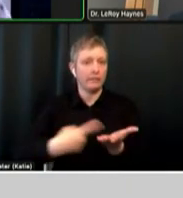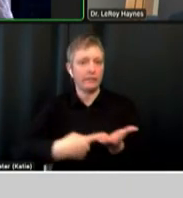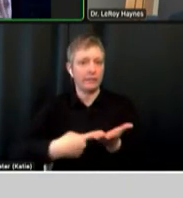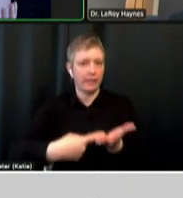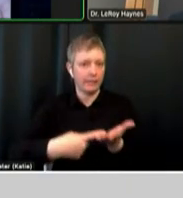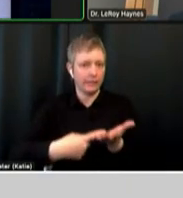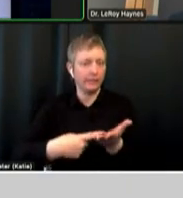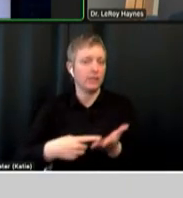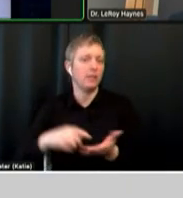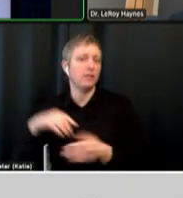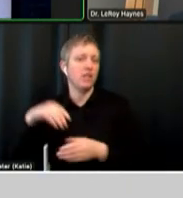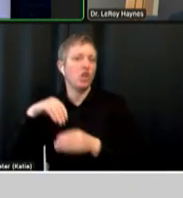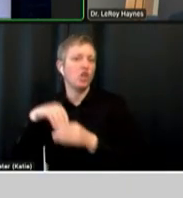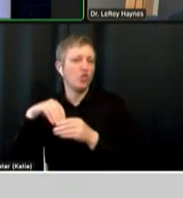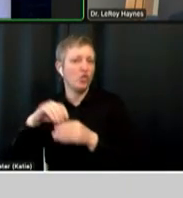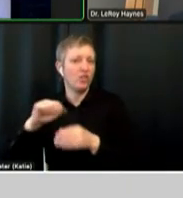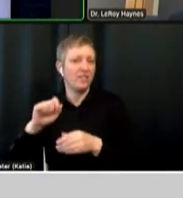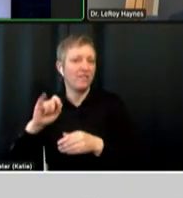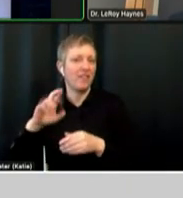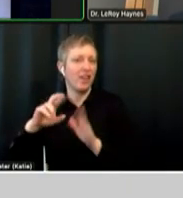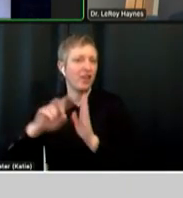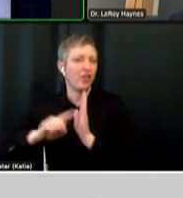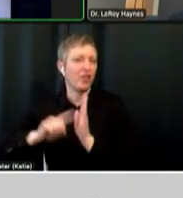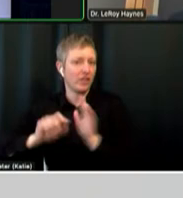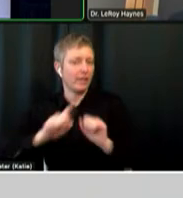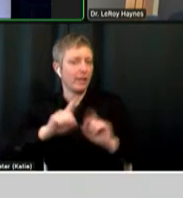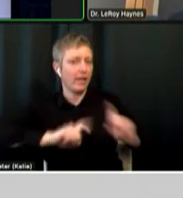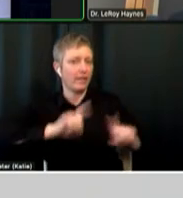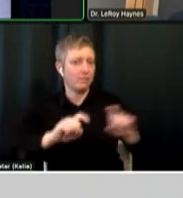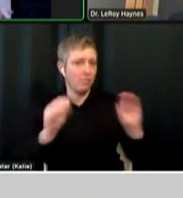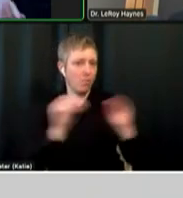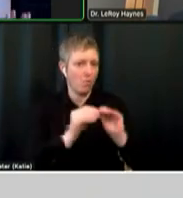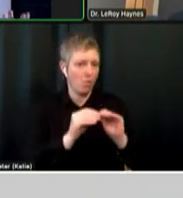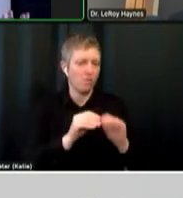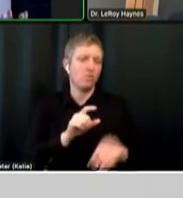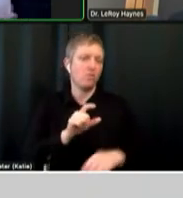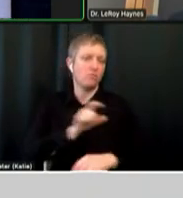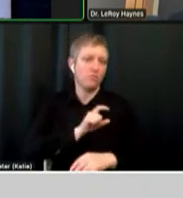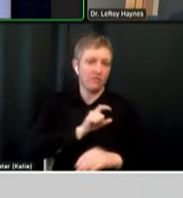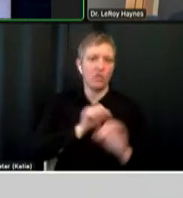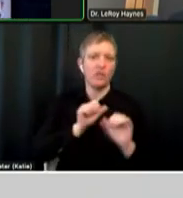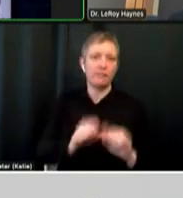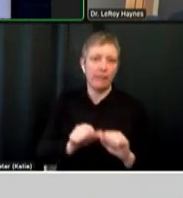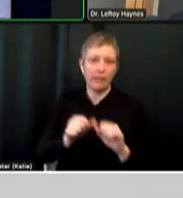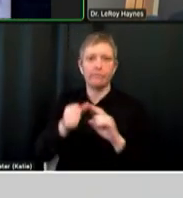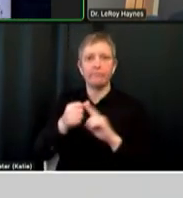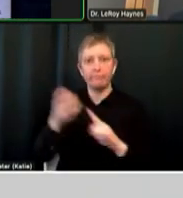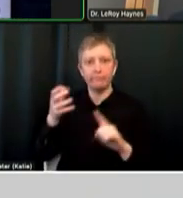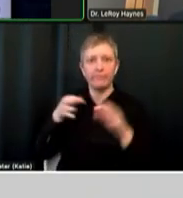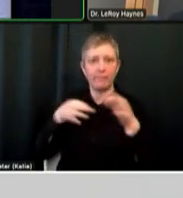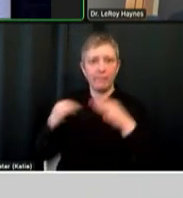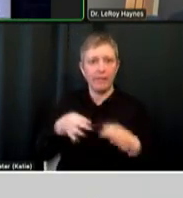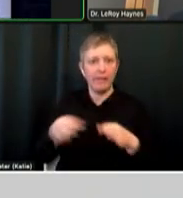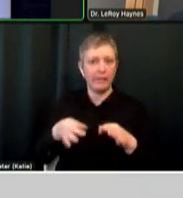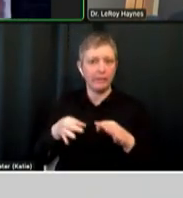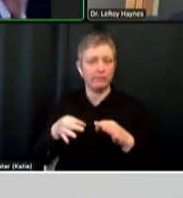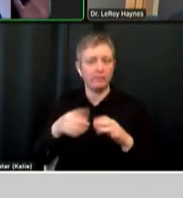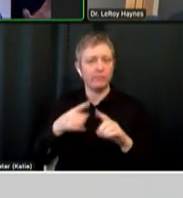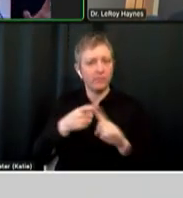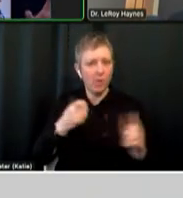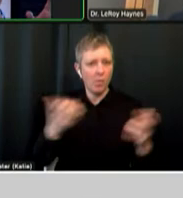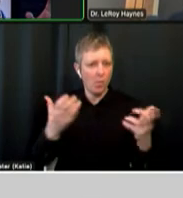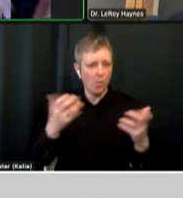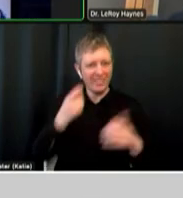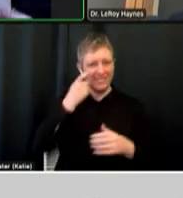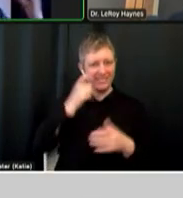ask, but that's also an opportunity for the officer to explain if there are discrepancies between their perceptual statement and then they